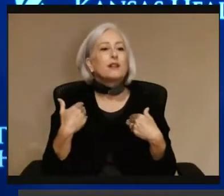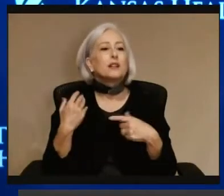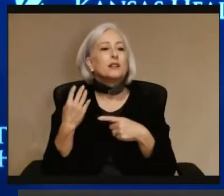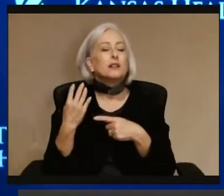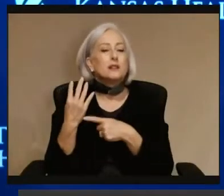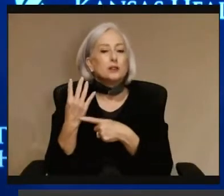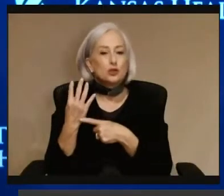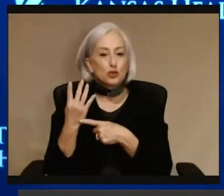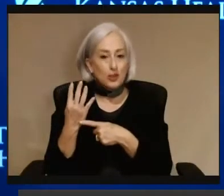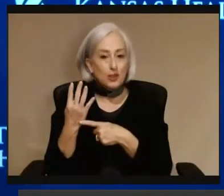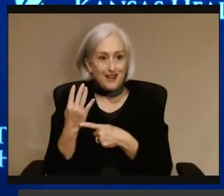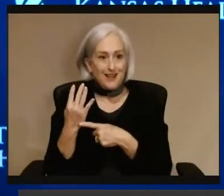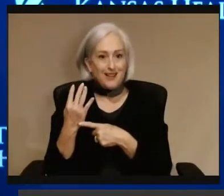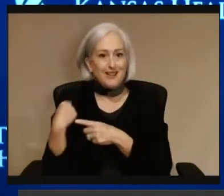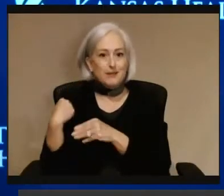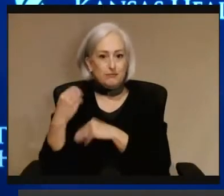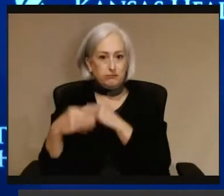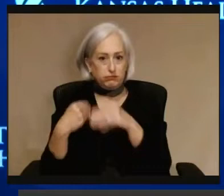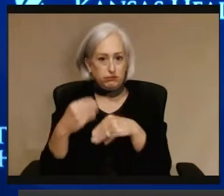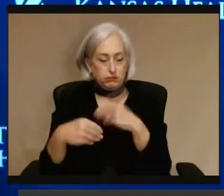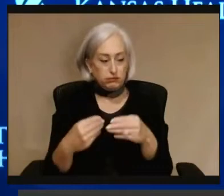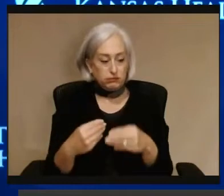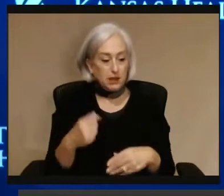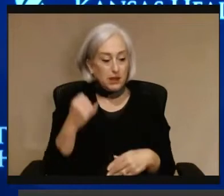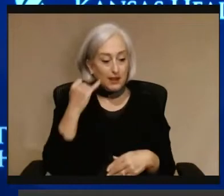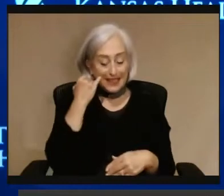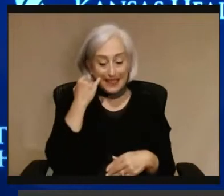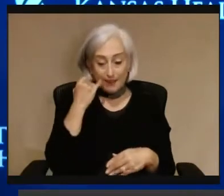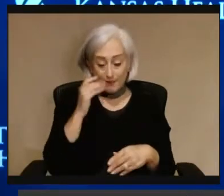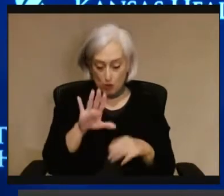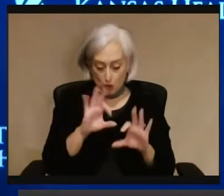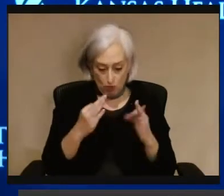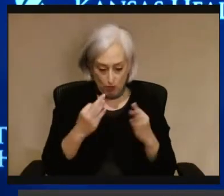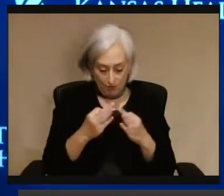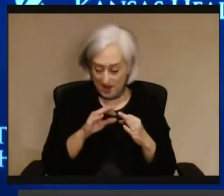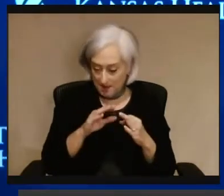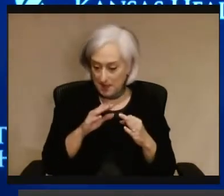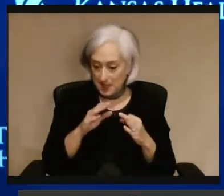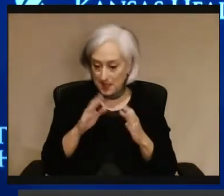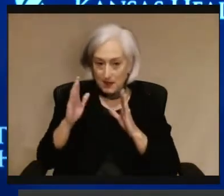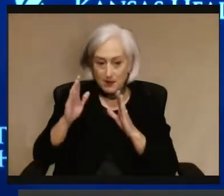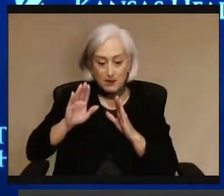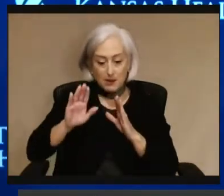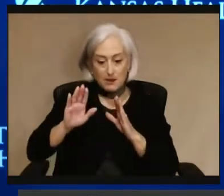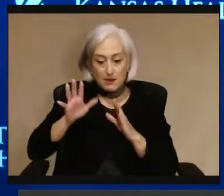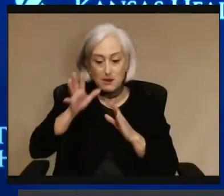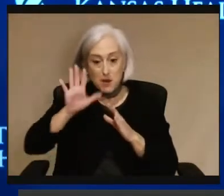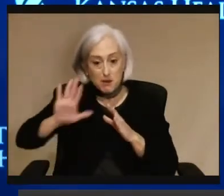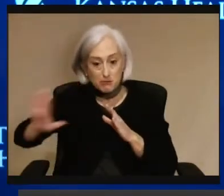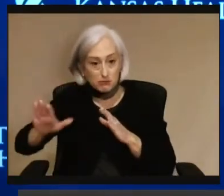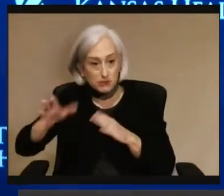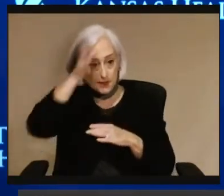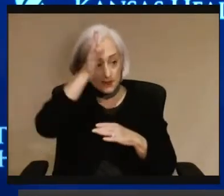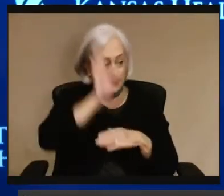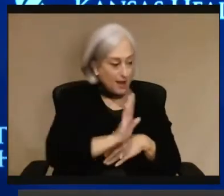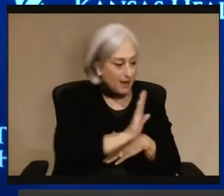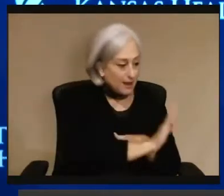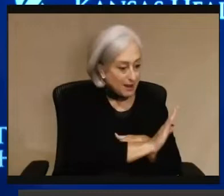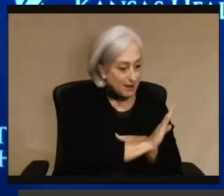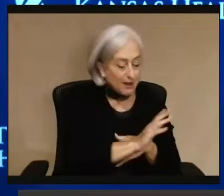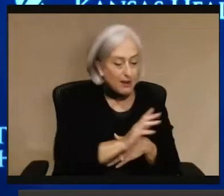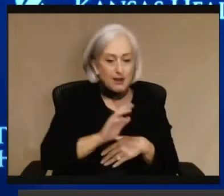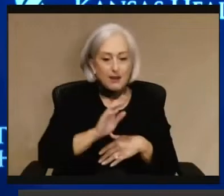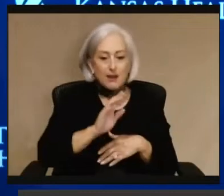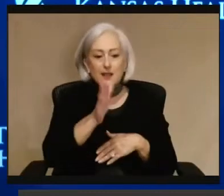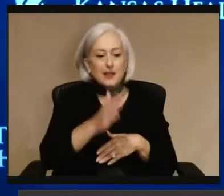has never had a psychotic disorder, schizophrenia, and the likelihood that you will develop it outside of a major medical condition